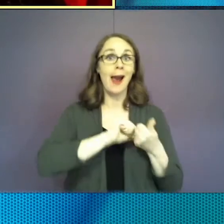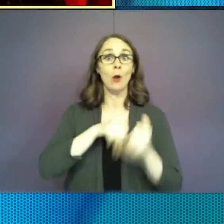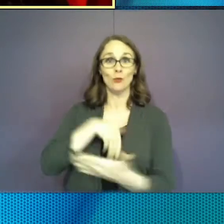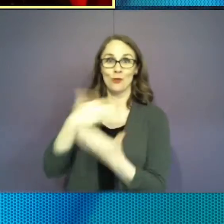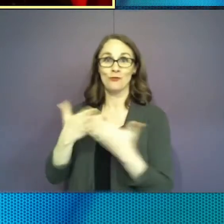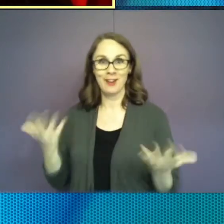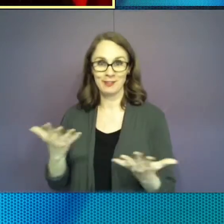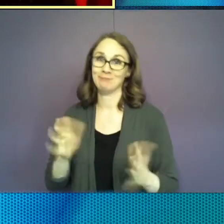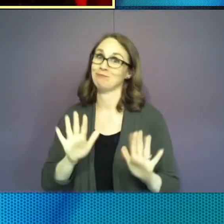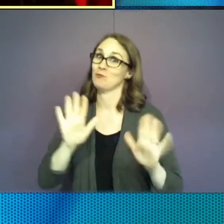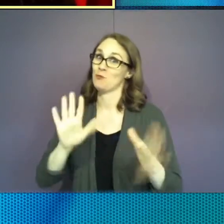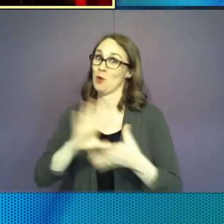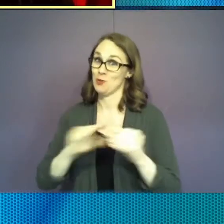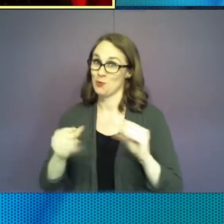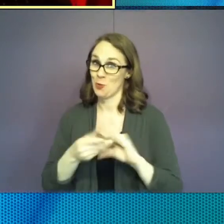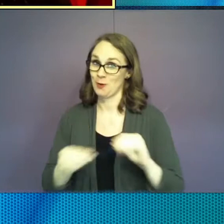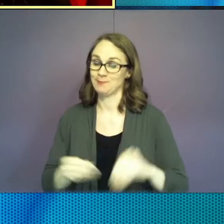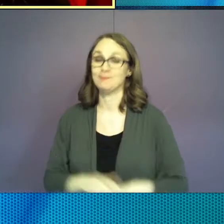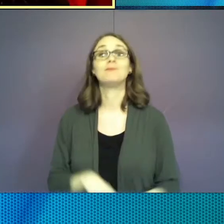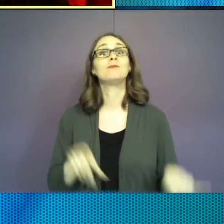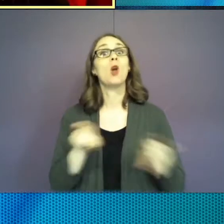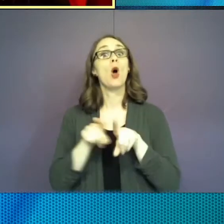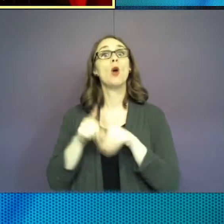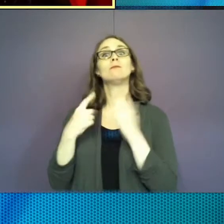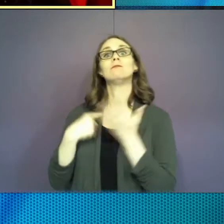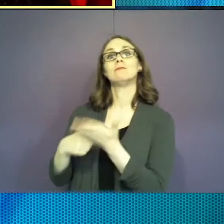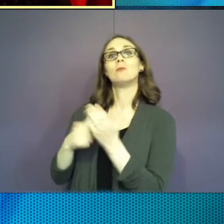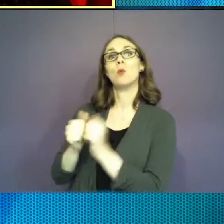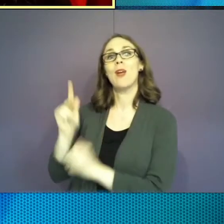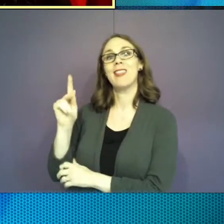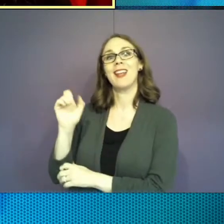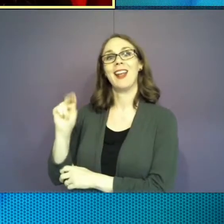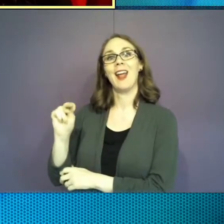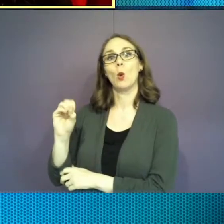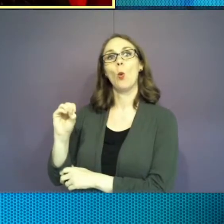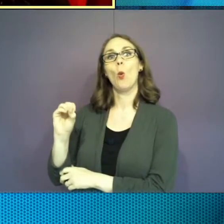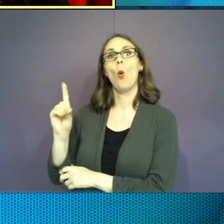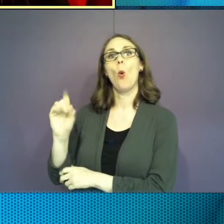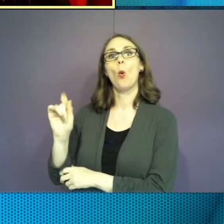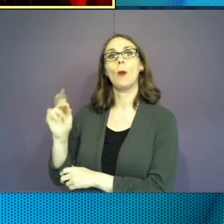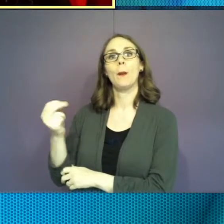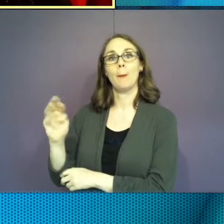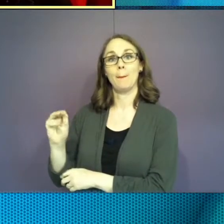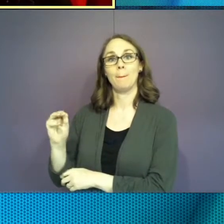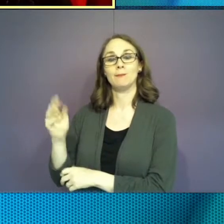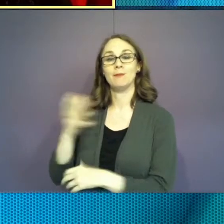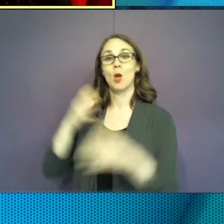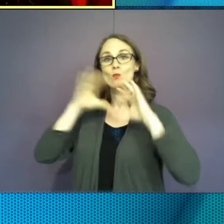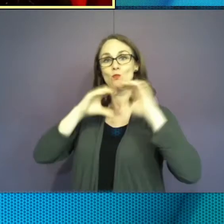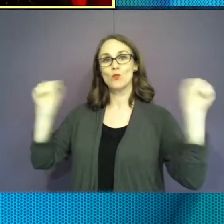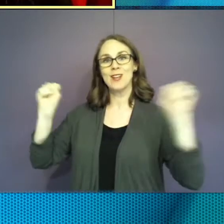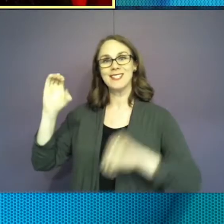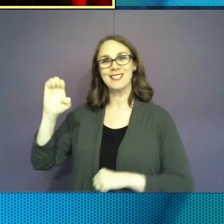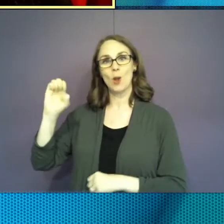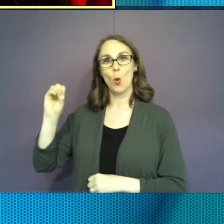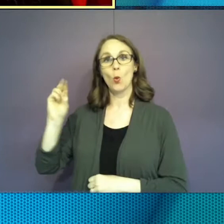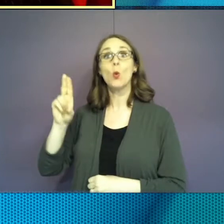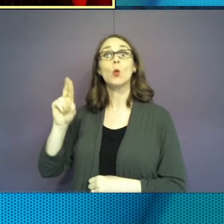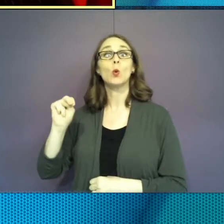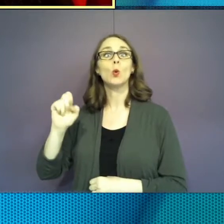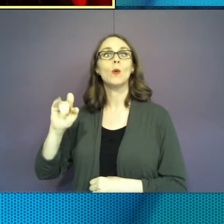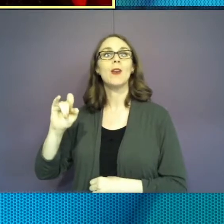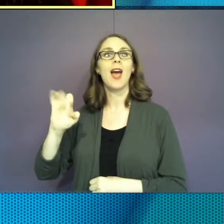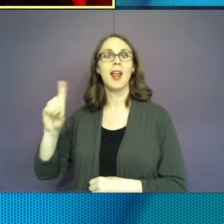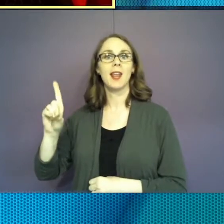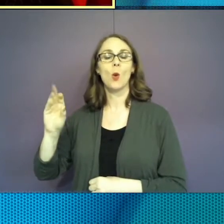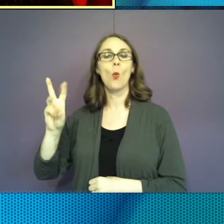story. And in addition to that, we'll chat with Ken Oldham. He's the president and CEO of United Way of Frederick County. And of course, like I